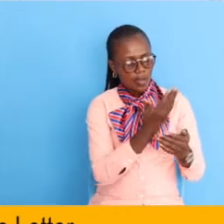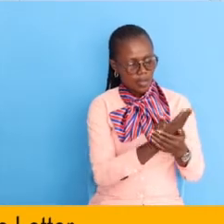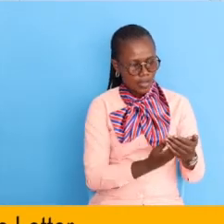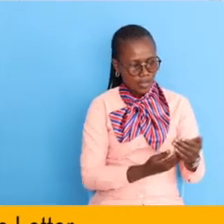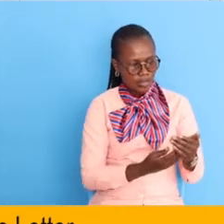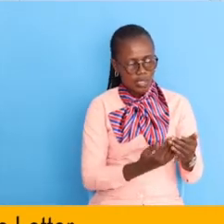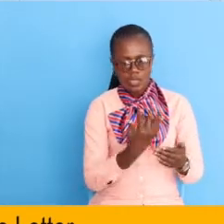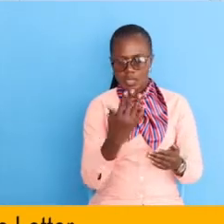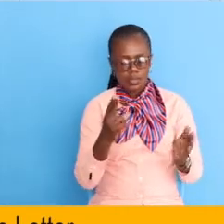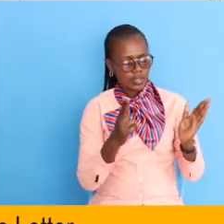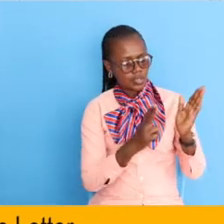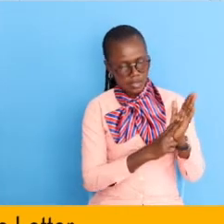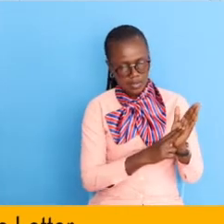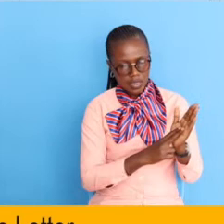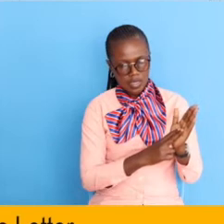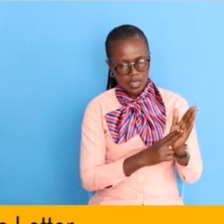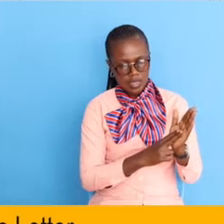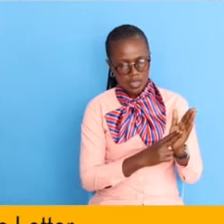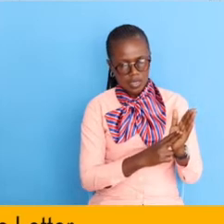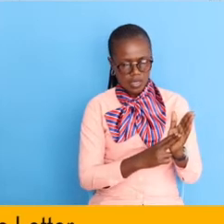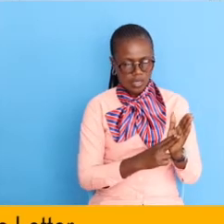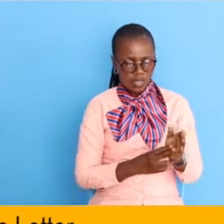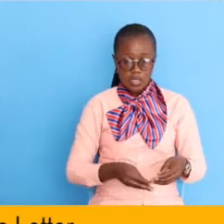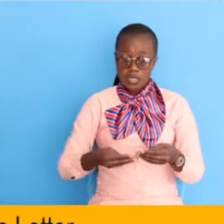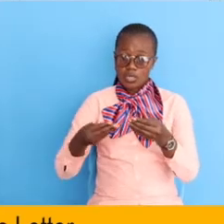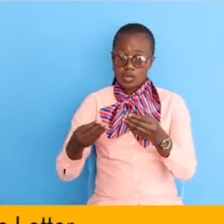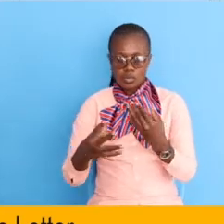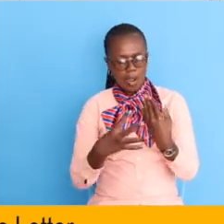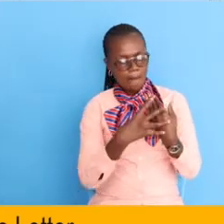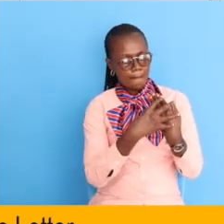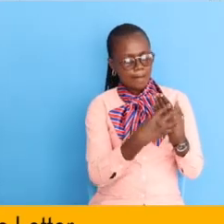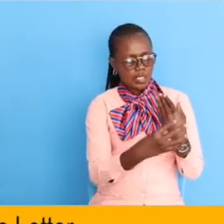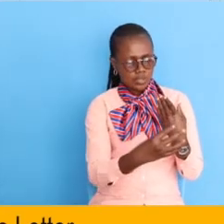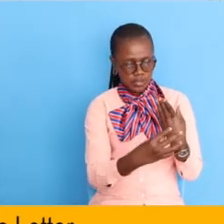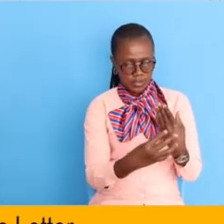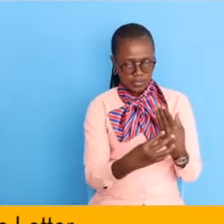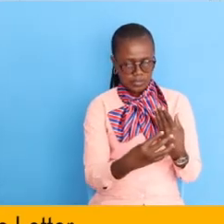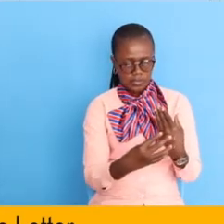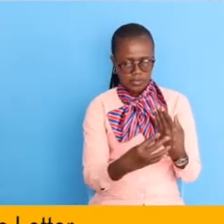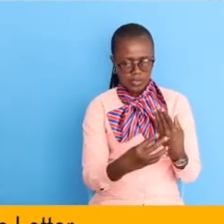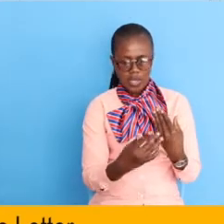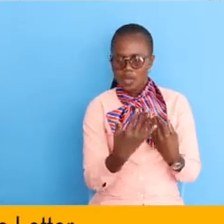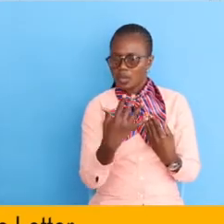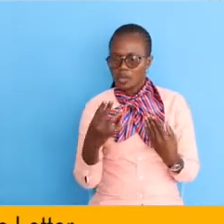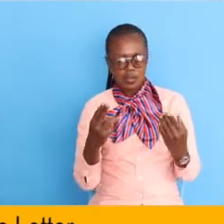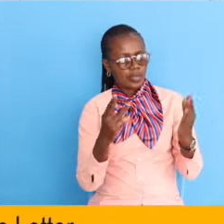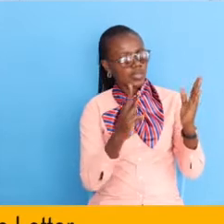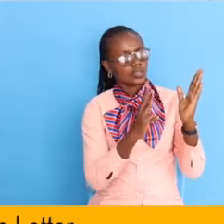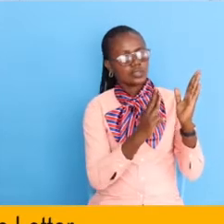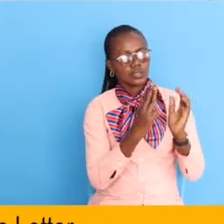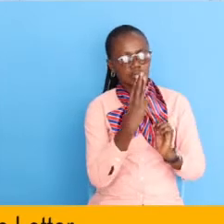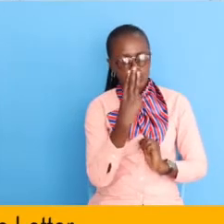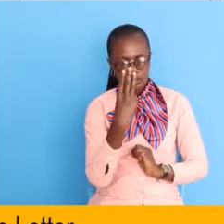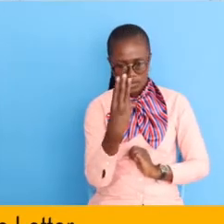line begins with the title of the person whom you write, when the first line begins with